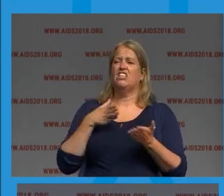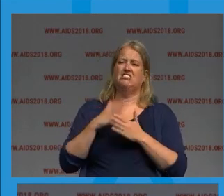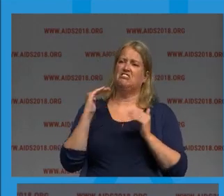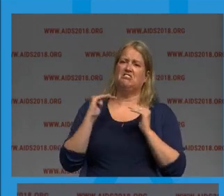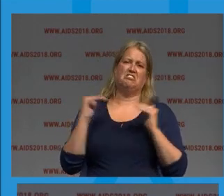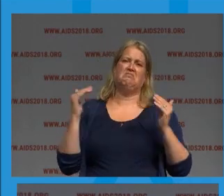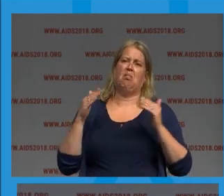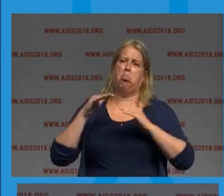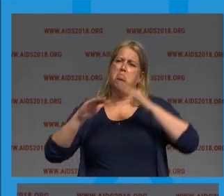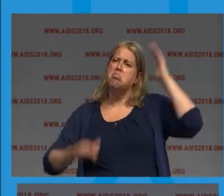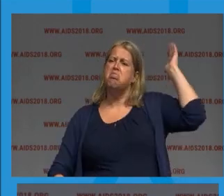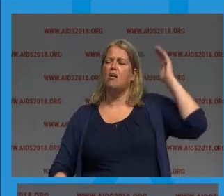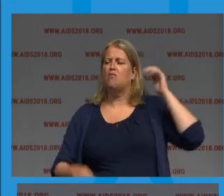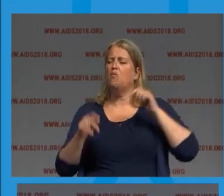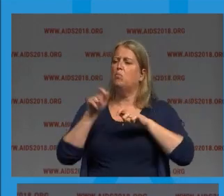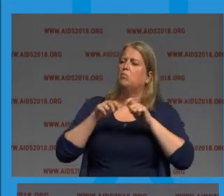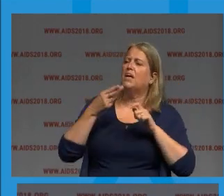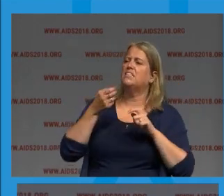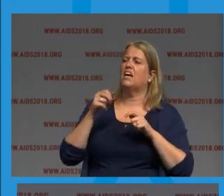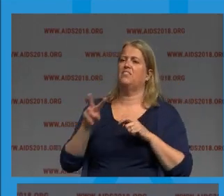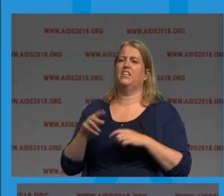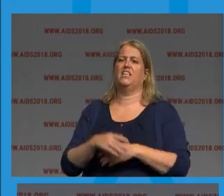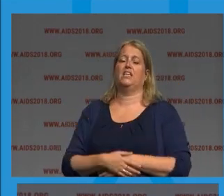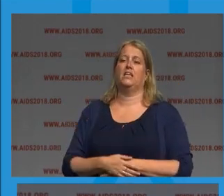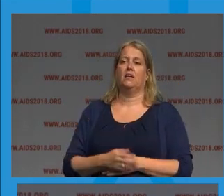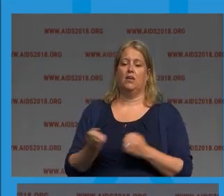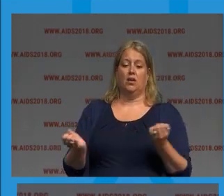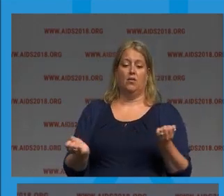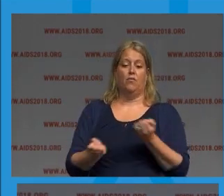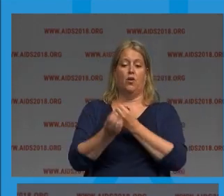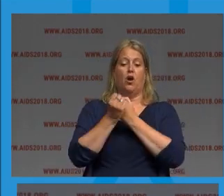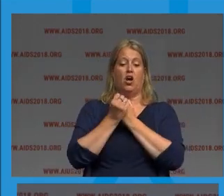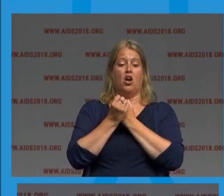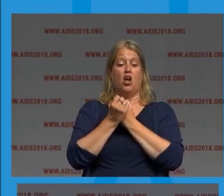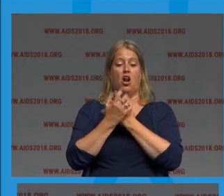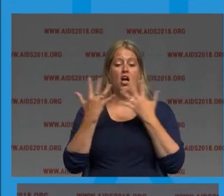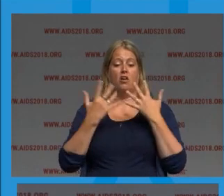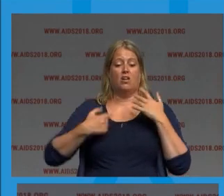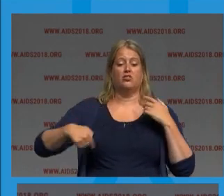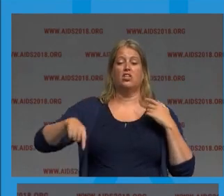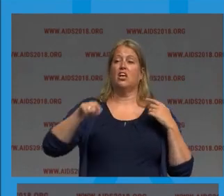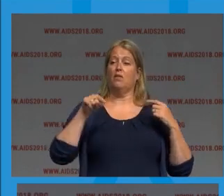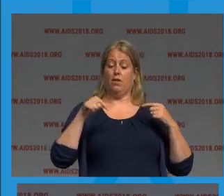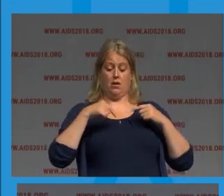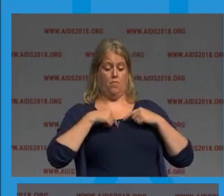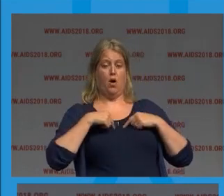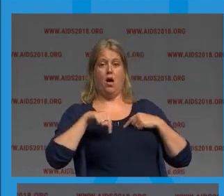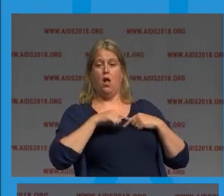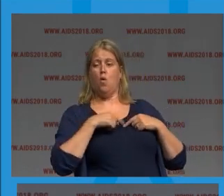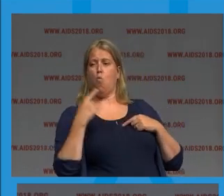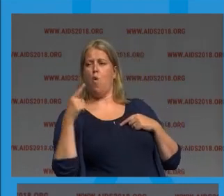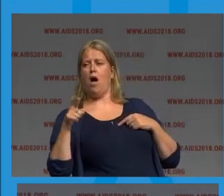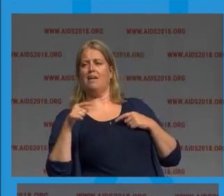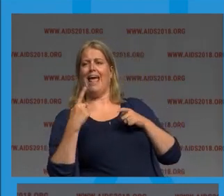with HIV, while all of us now are just one disgruntled ex-partner away from a